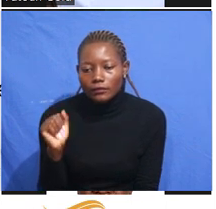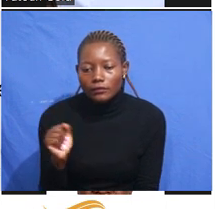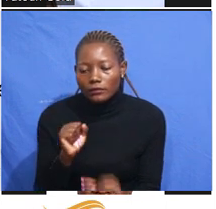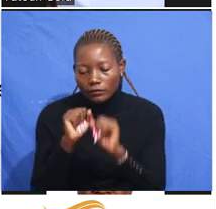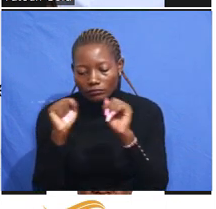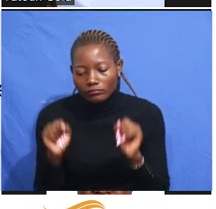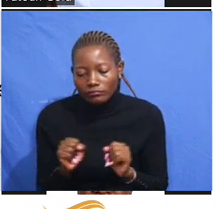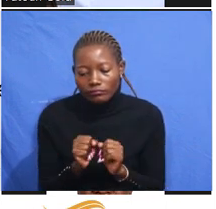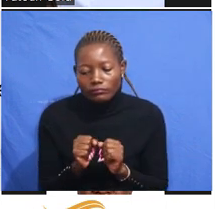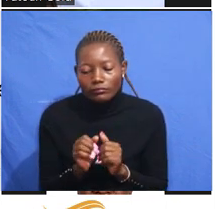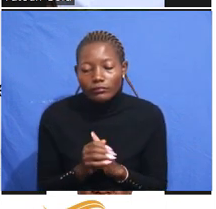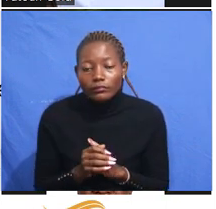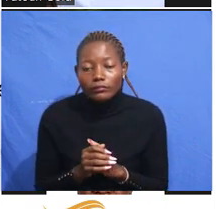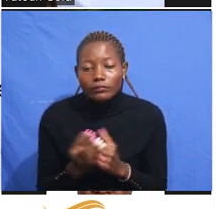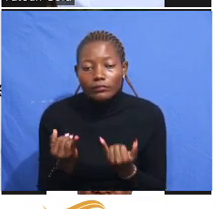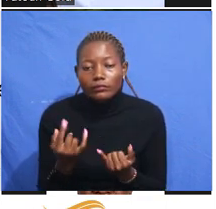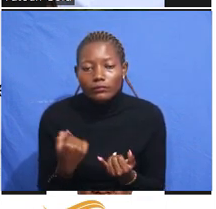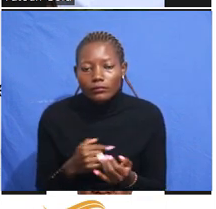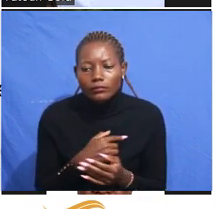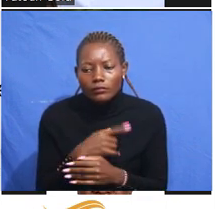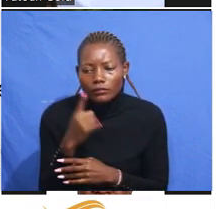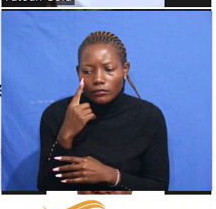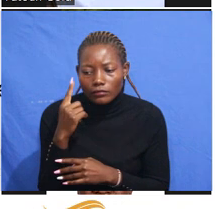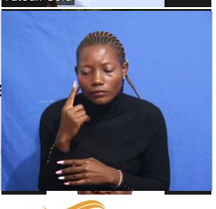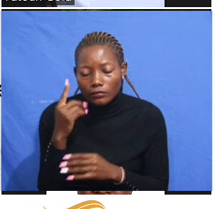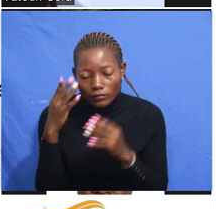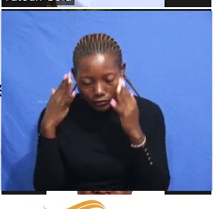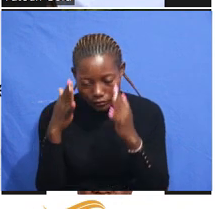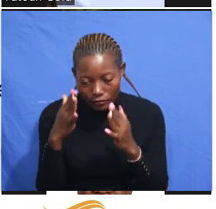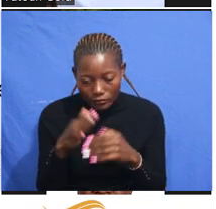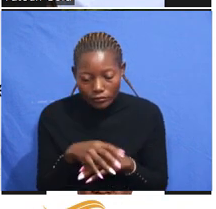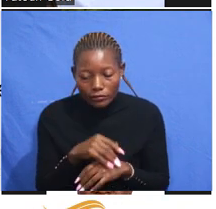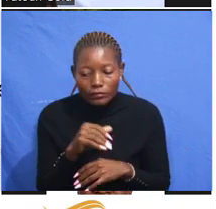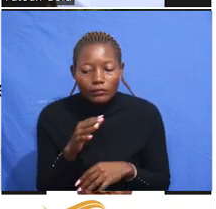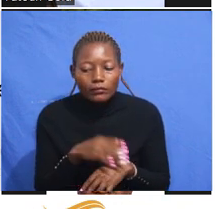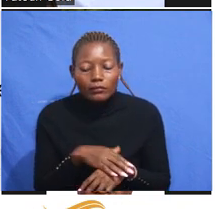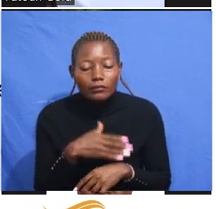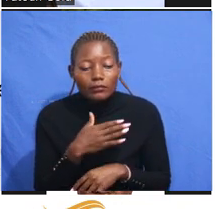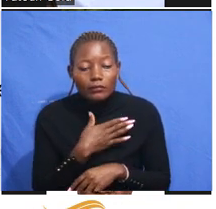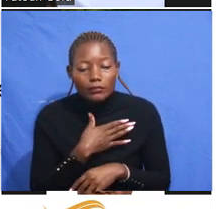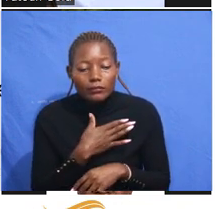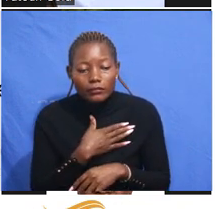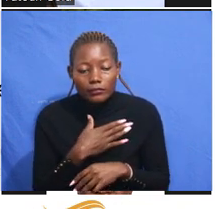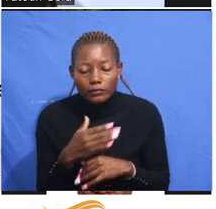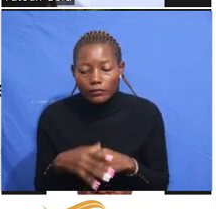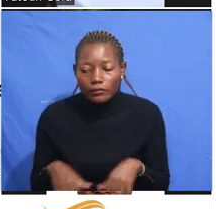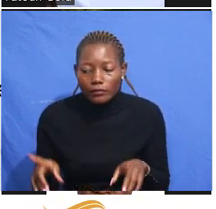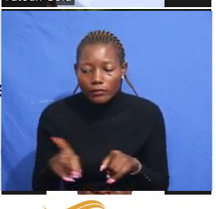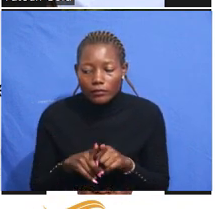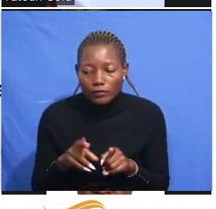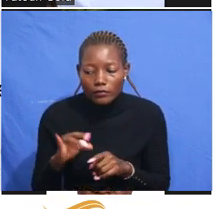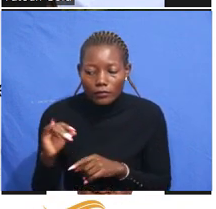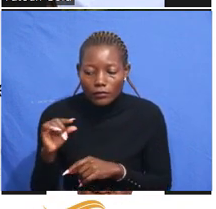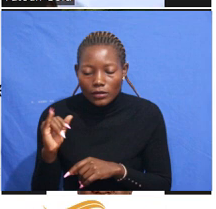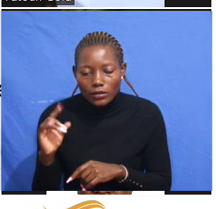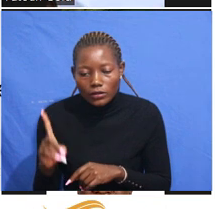We've now looked at that machine, the liver. We've looked at the rigid bar, the skeletal.